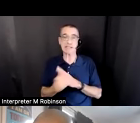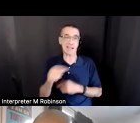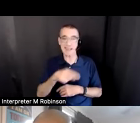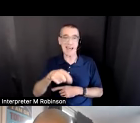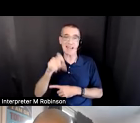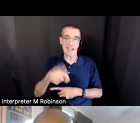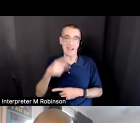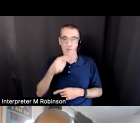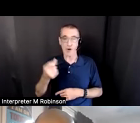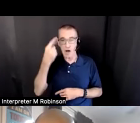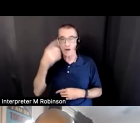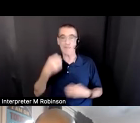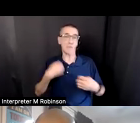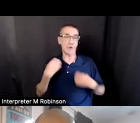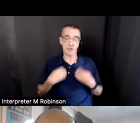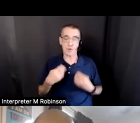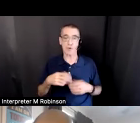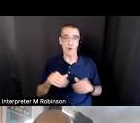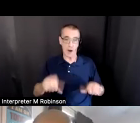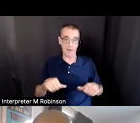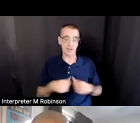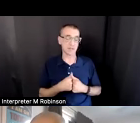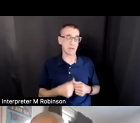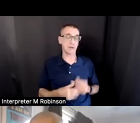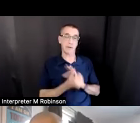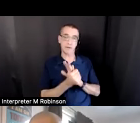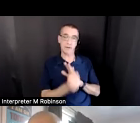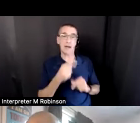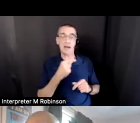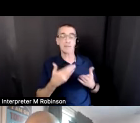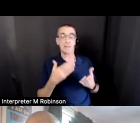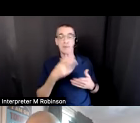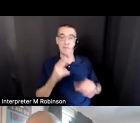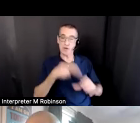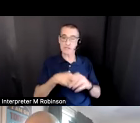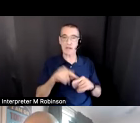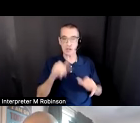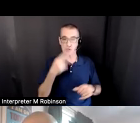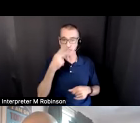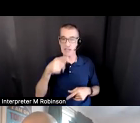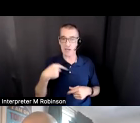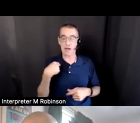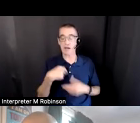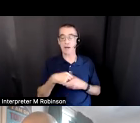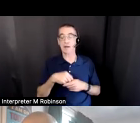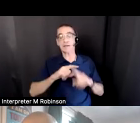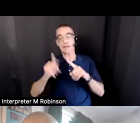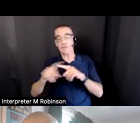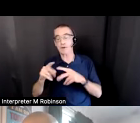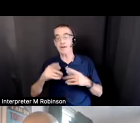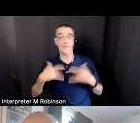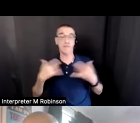for cognitive and emotional competence. And it's maybe them participating, as you see here, in different